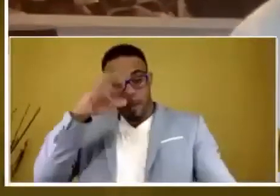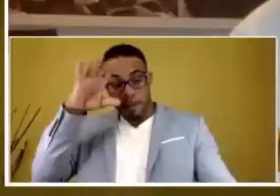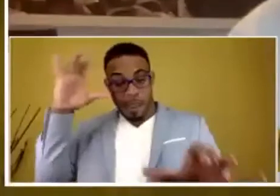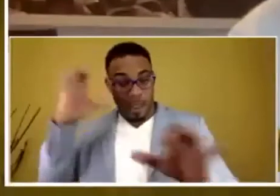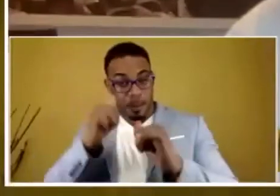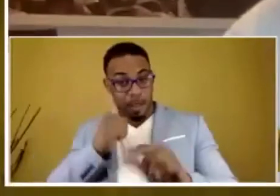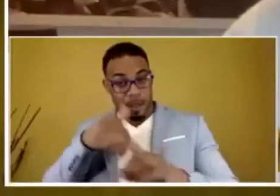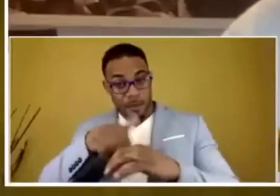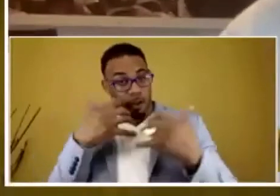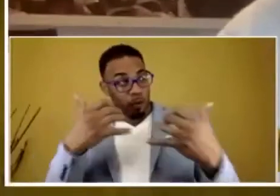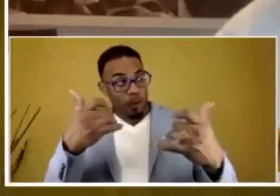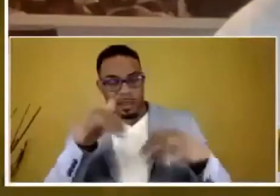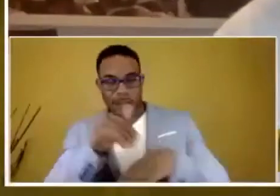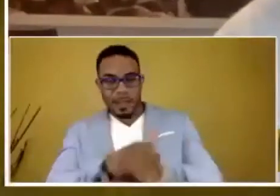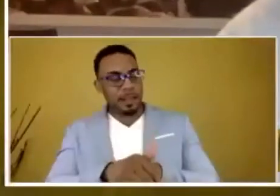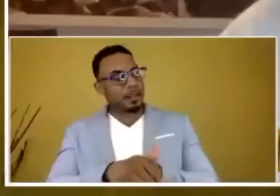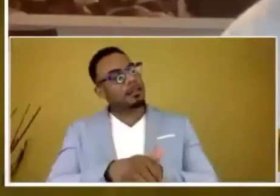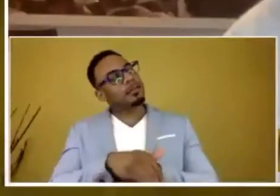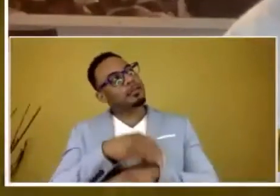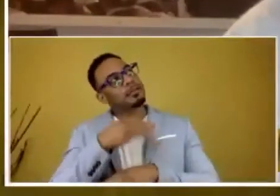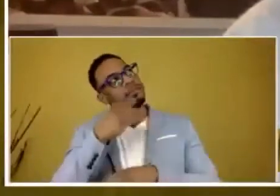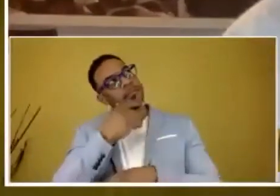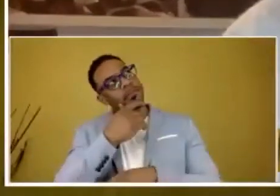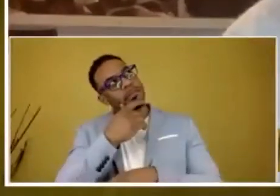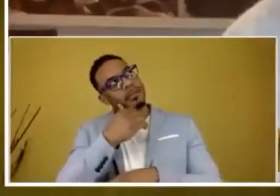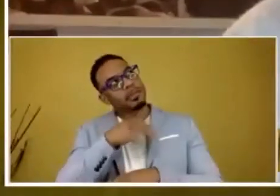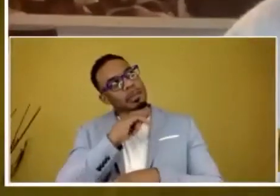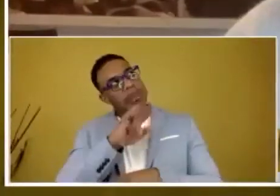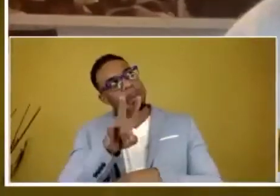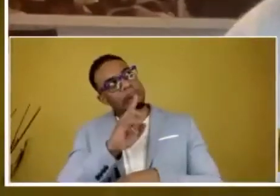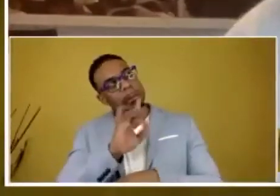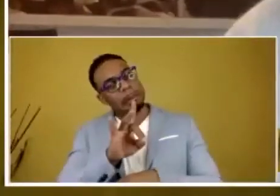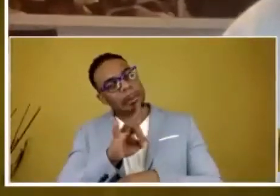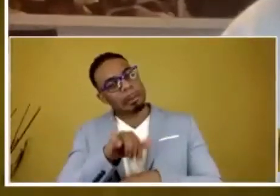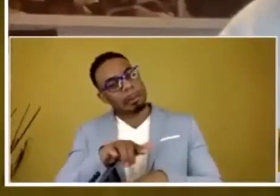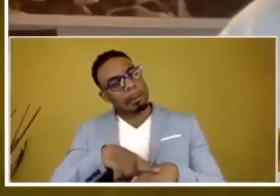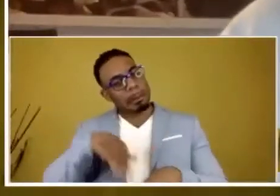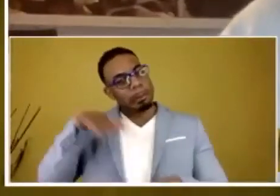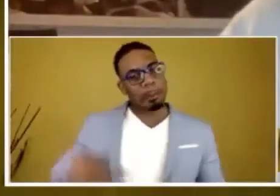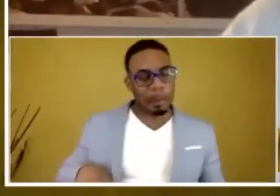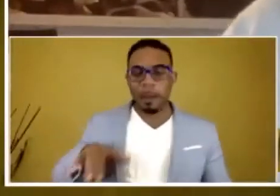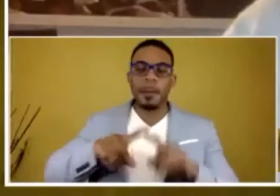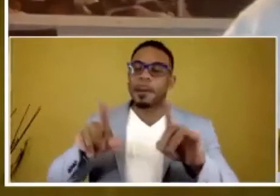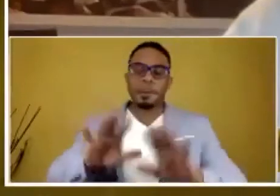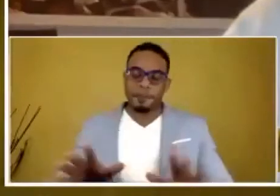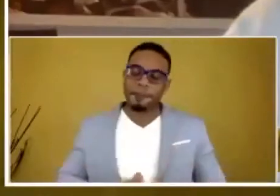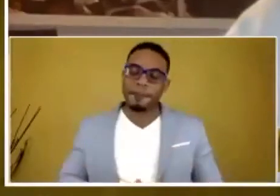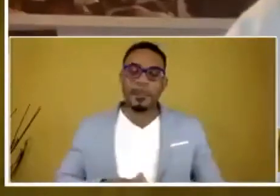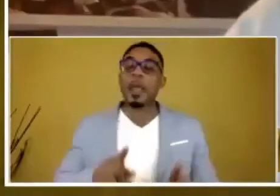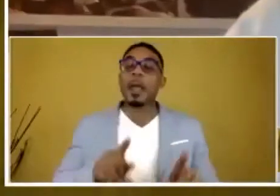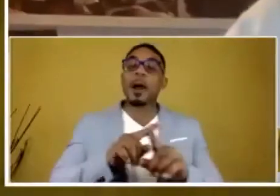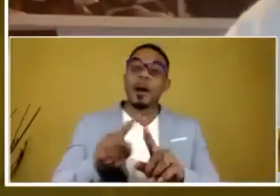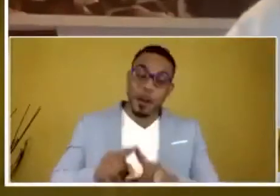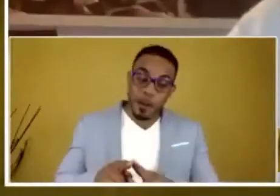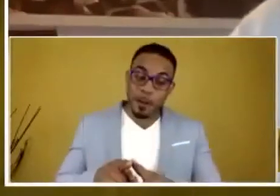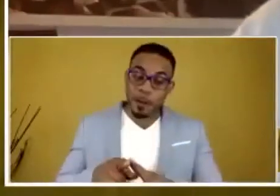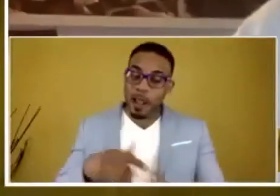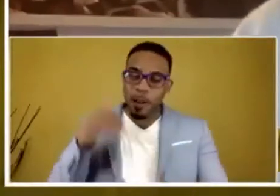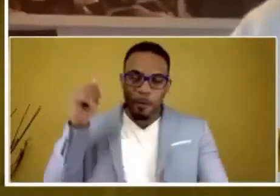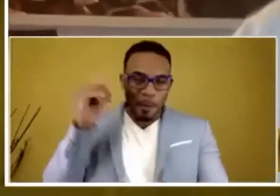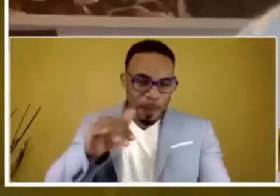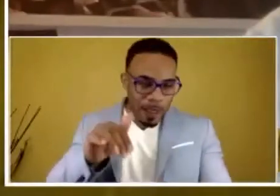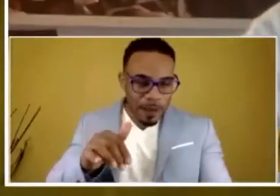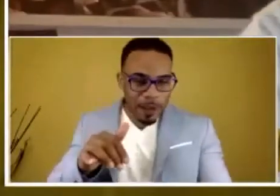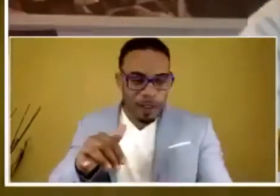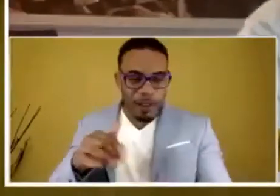crowd that night, though I would only have been 7 or 8 at the time. but also a reminder of